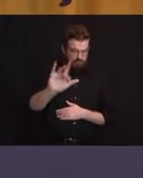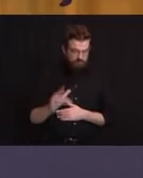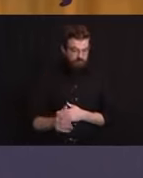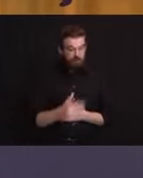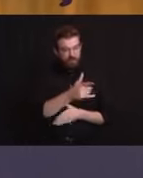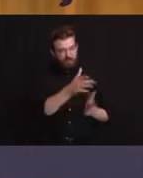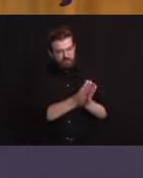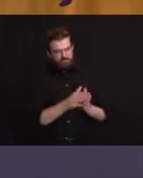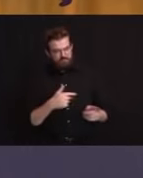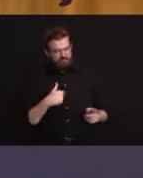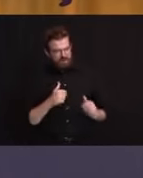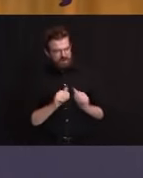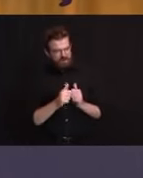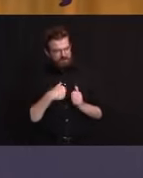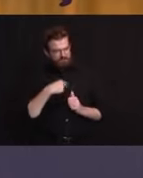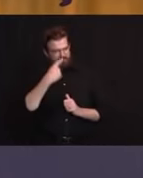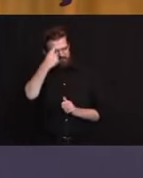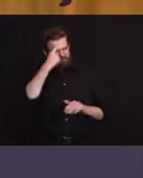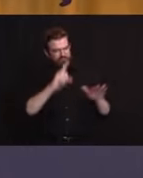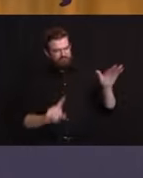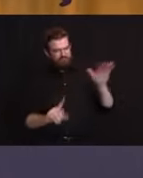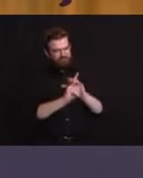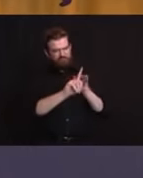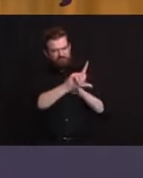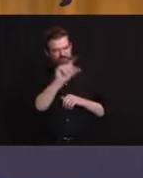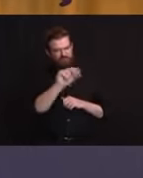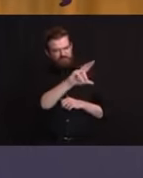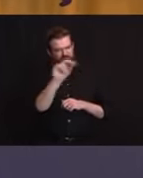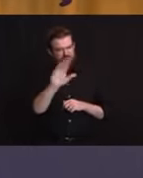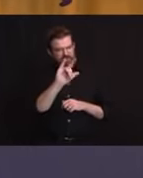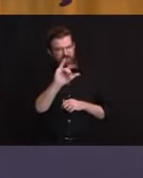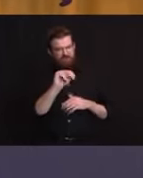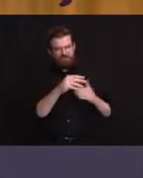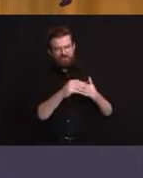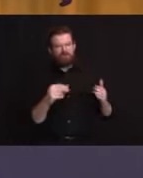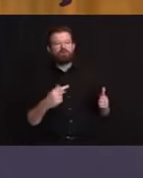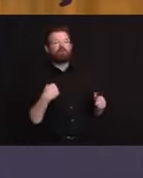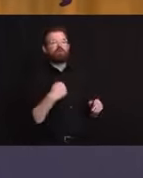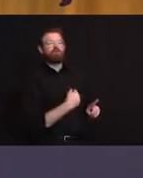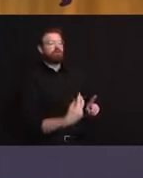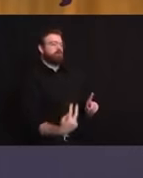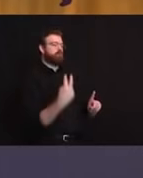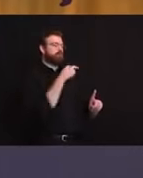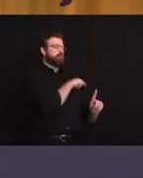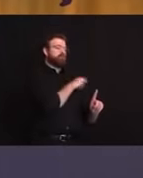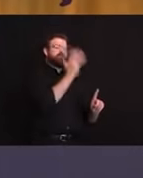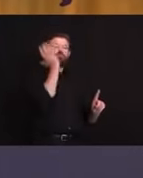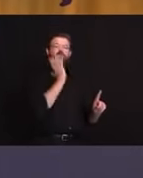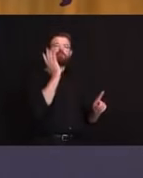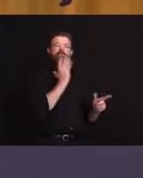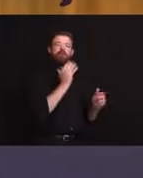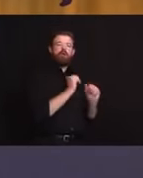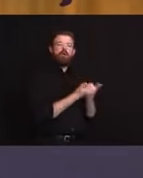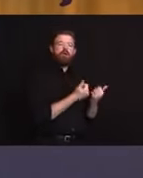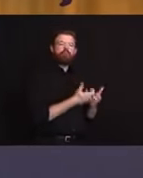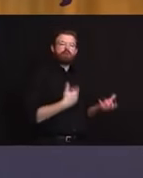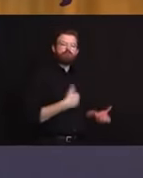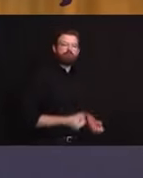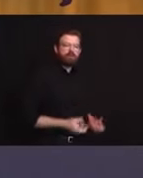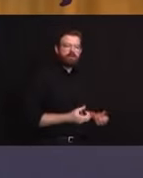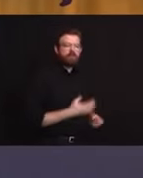to propose in a few weeks. And so that's the best window of the so-called analysis. And I'm always happy